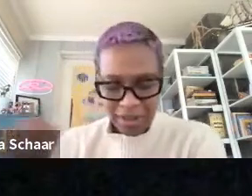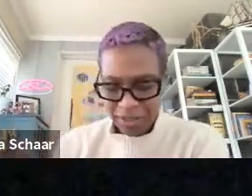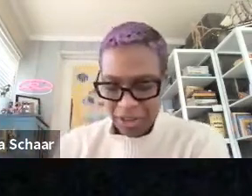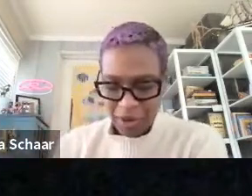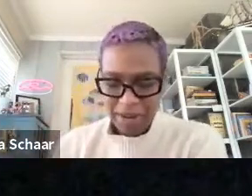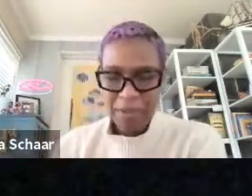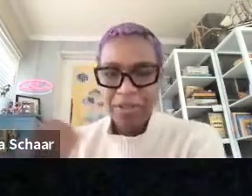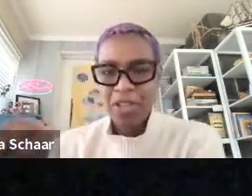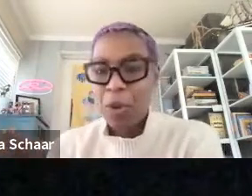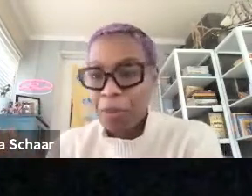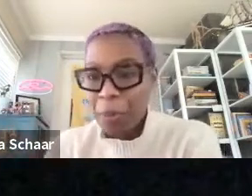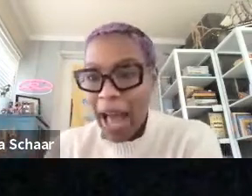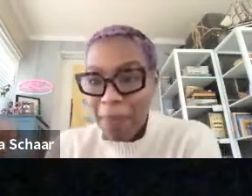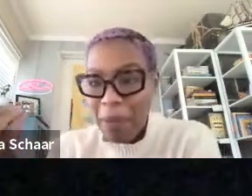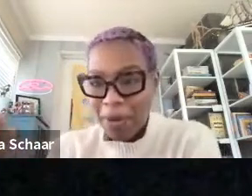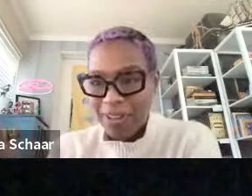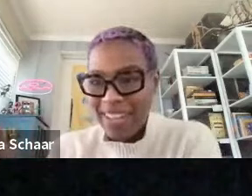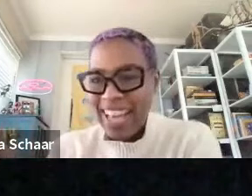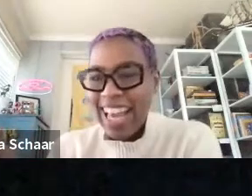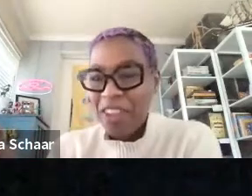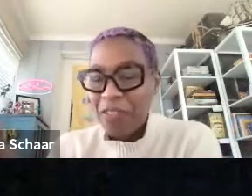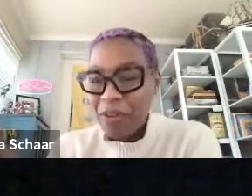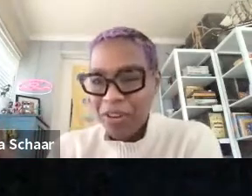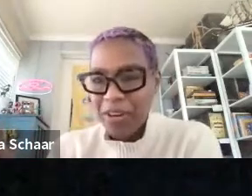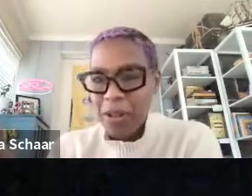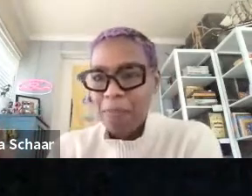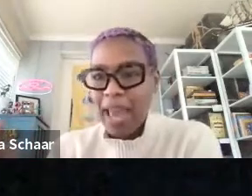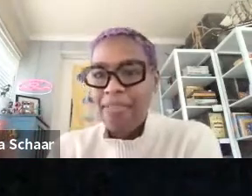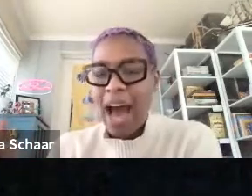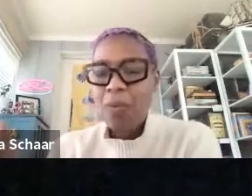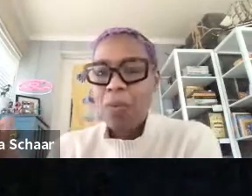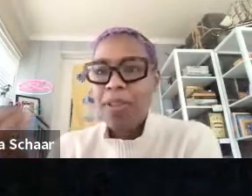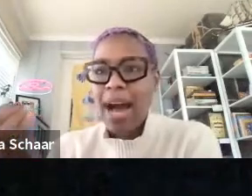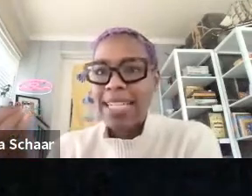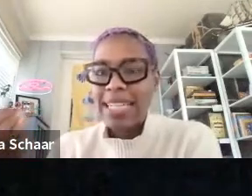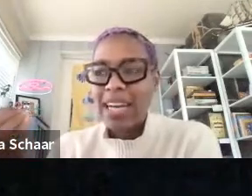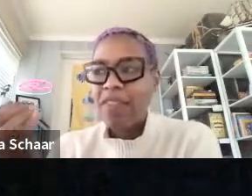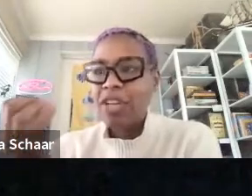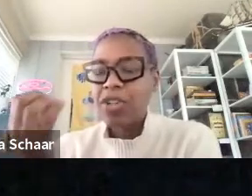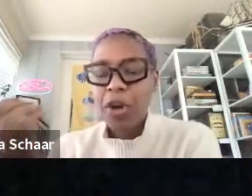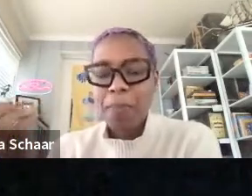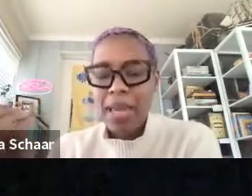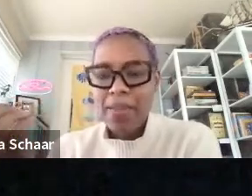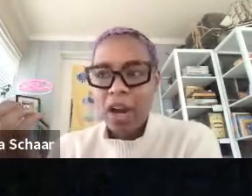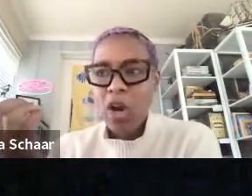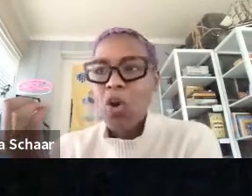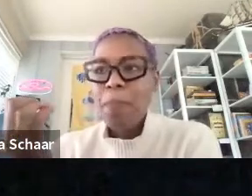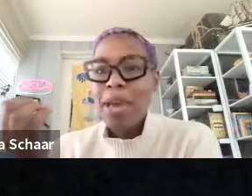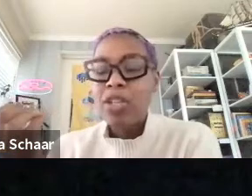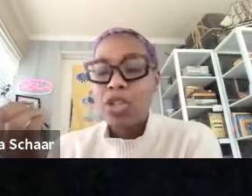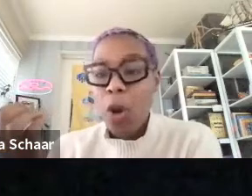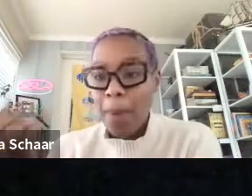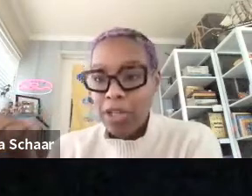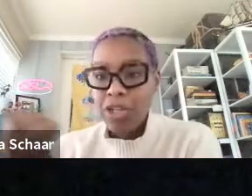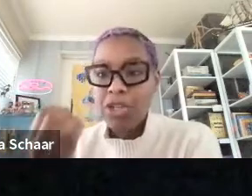that's also generated with these quote, there are Black people in the future. And that idea of just her being there